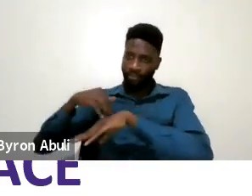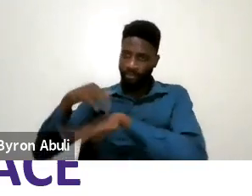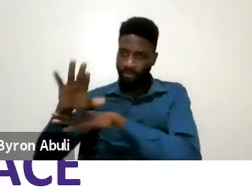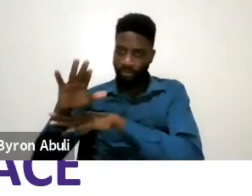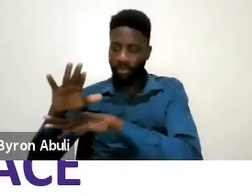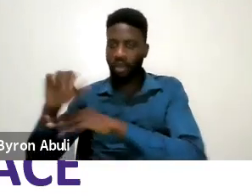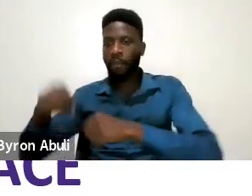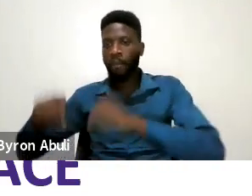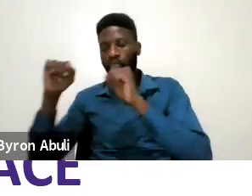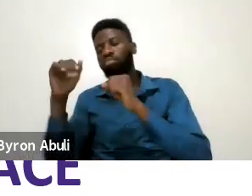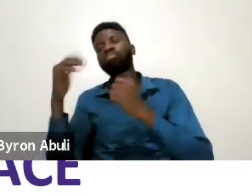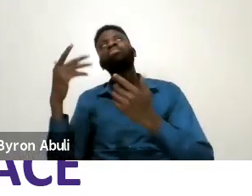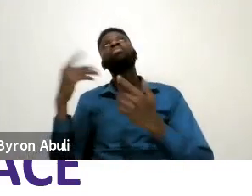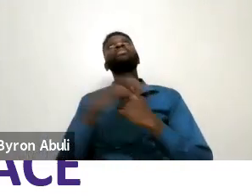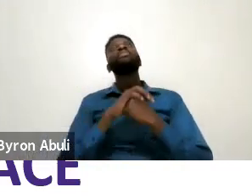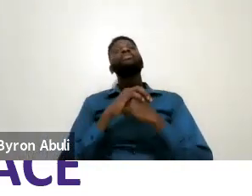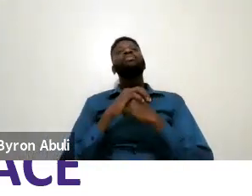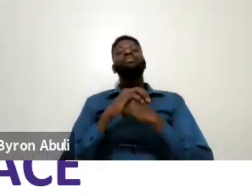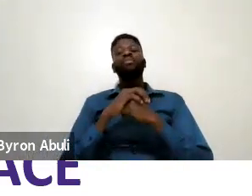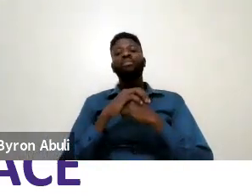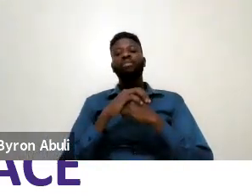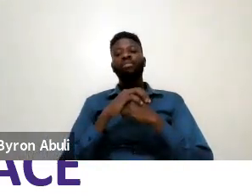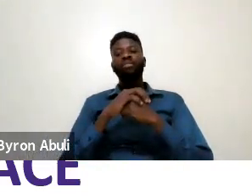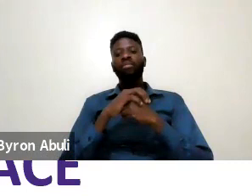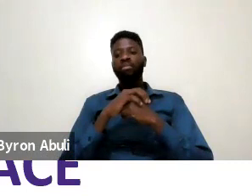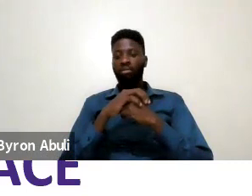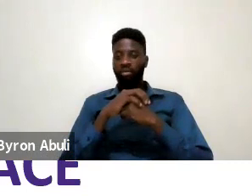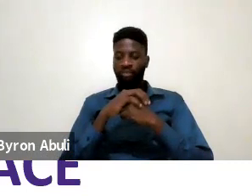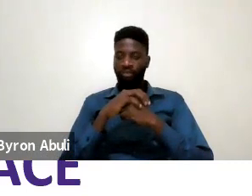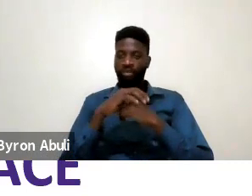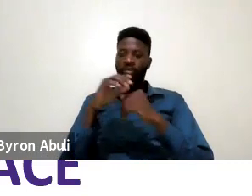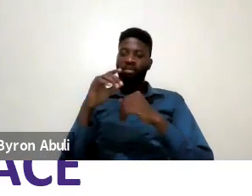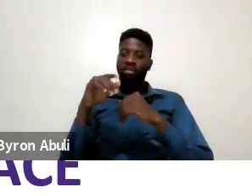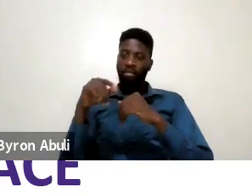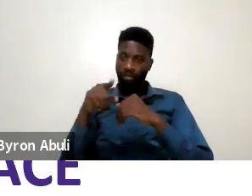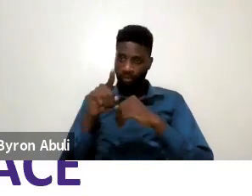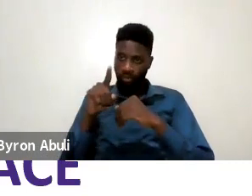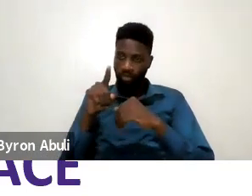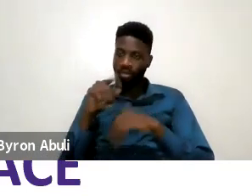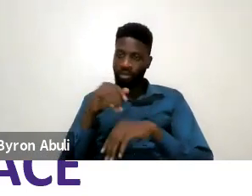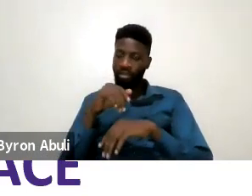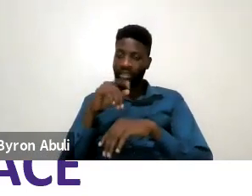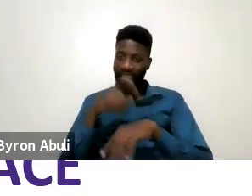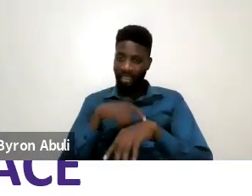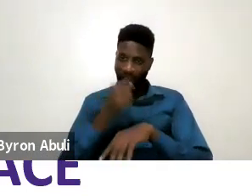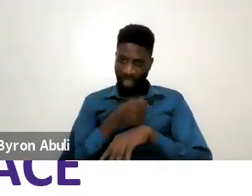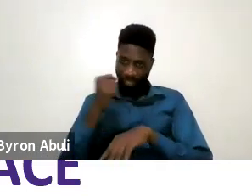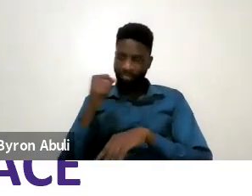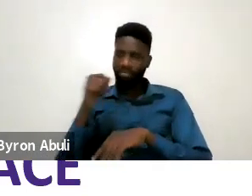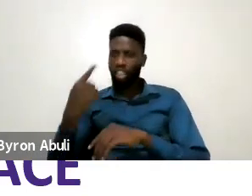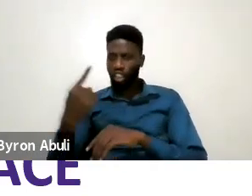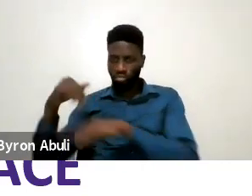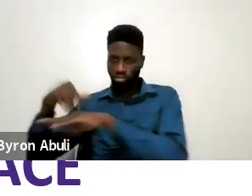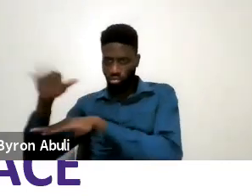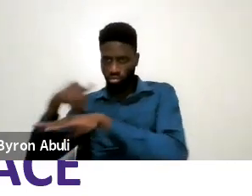the evening. So you do the work, but by 5 o'clock in the evening, you're the one who has not submitted your part. So